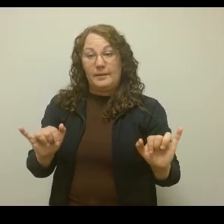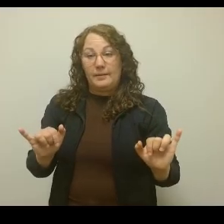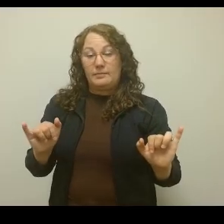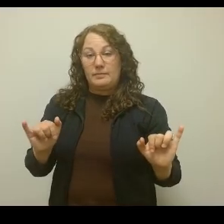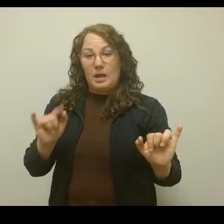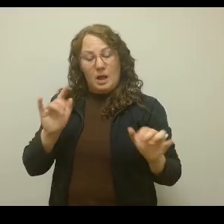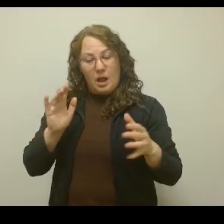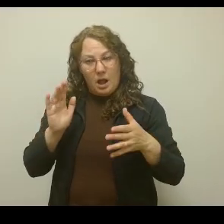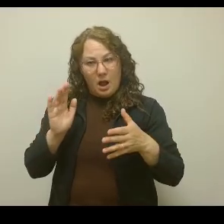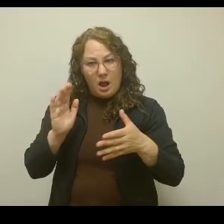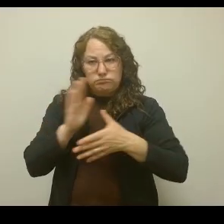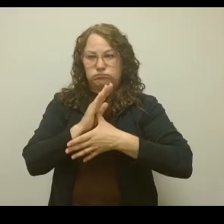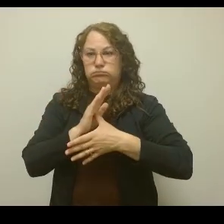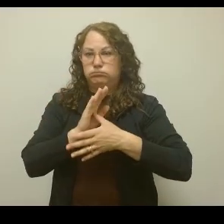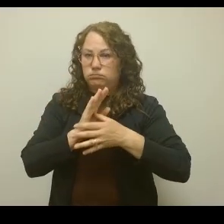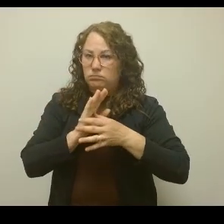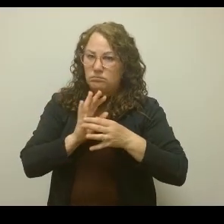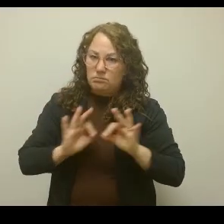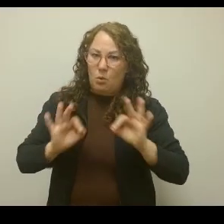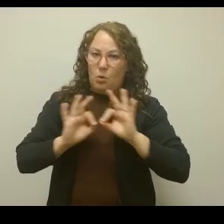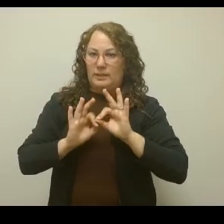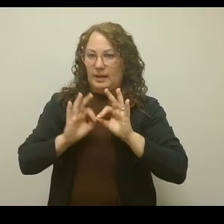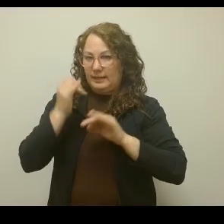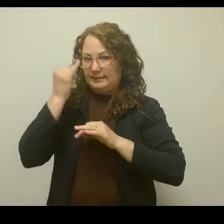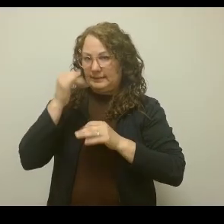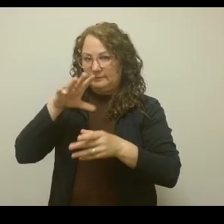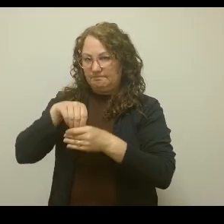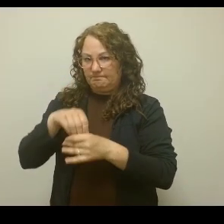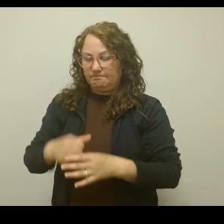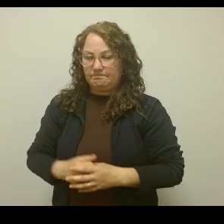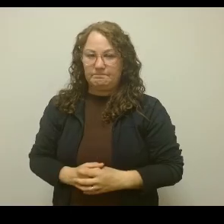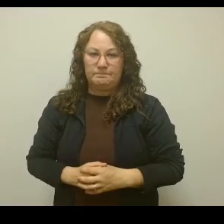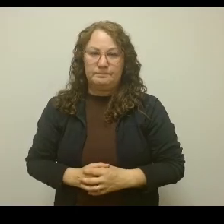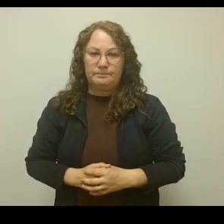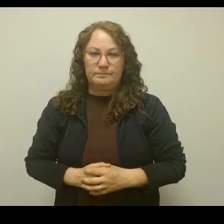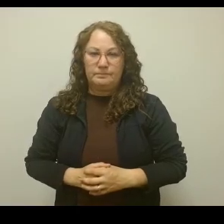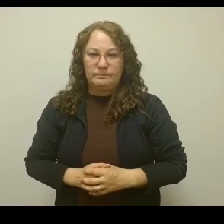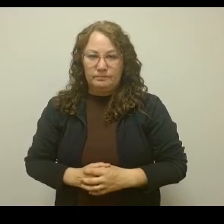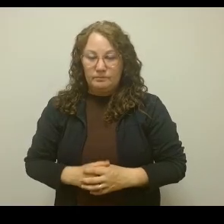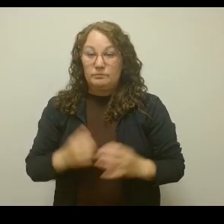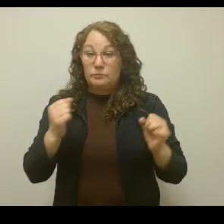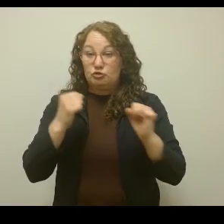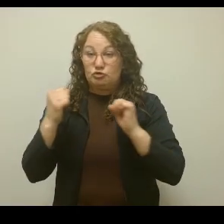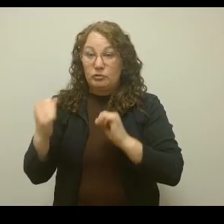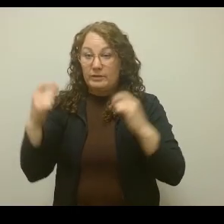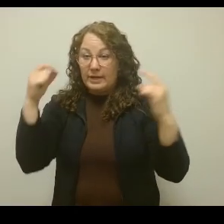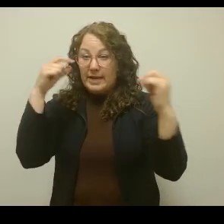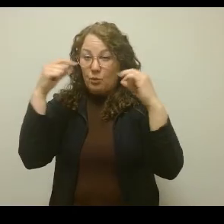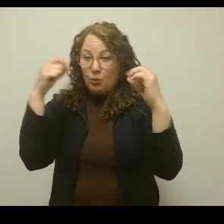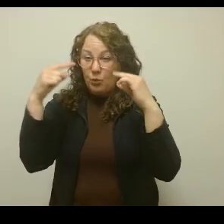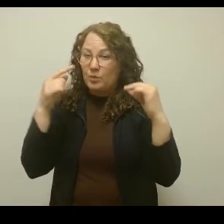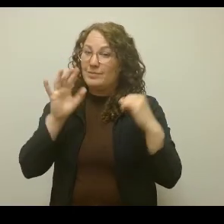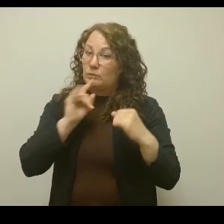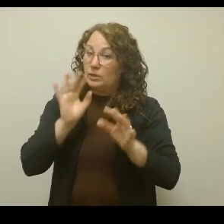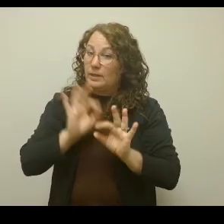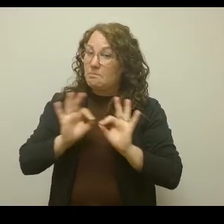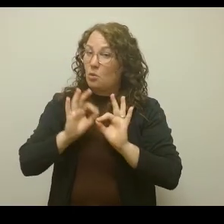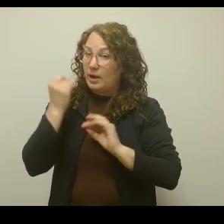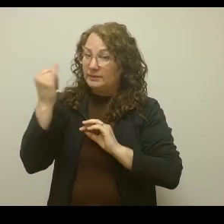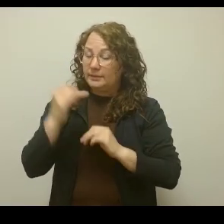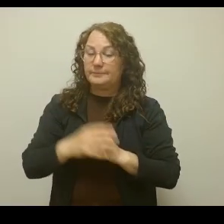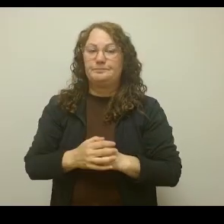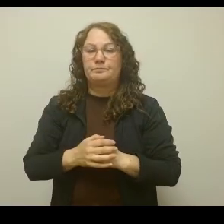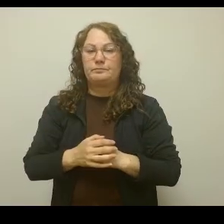most important key ideas. So strengthens networks. I feel that's a key idea.